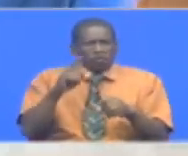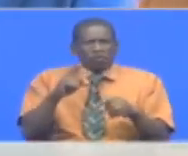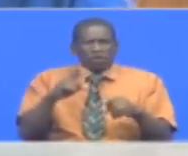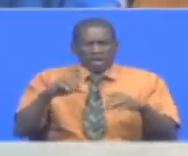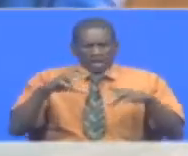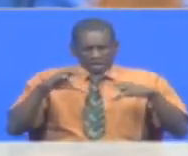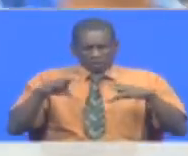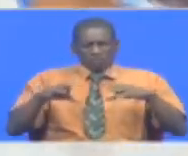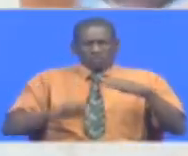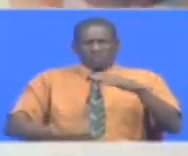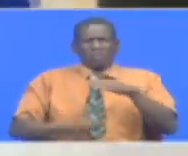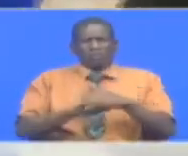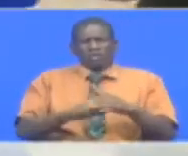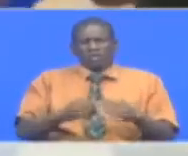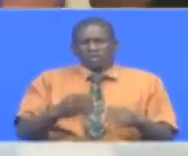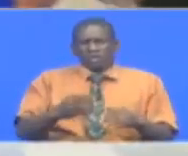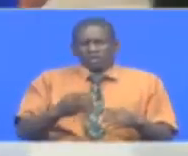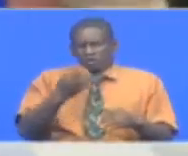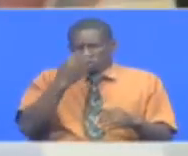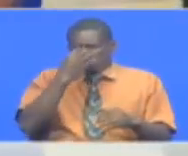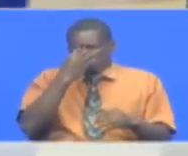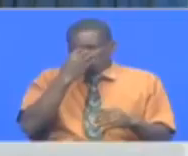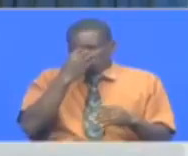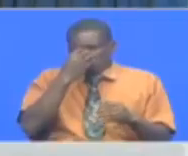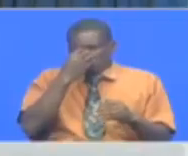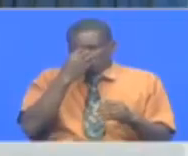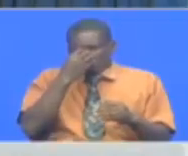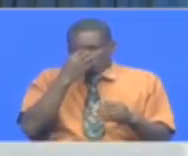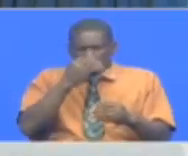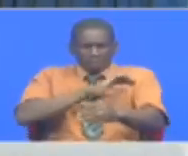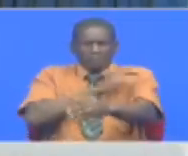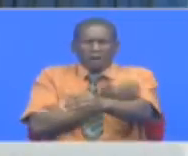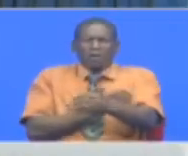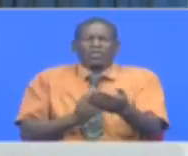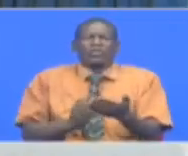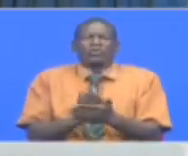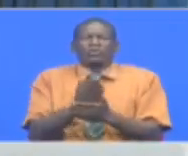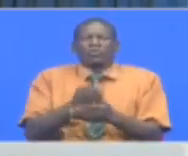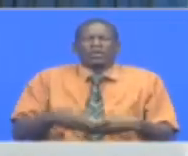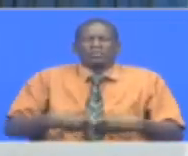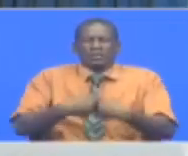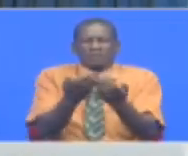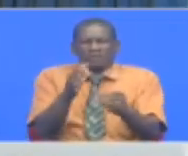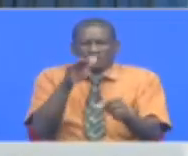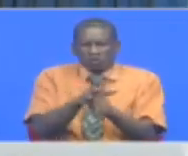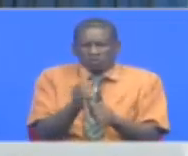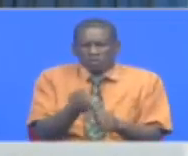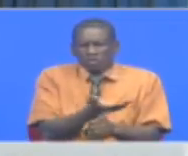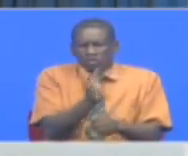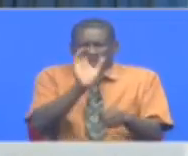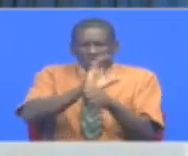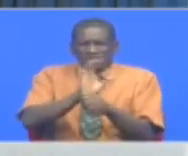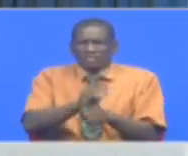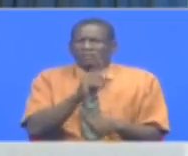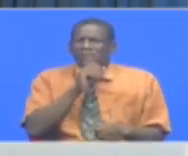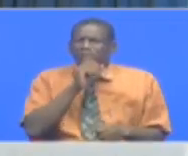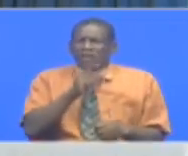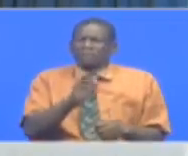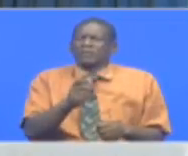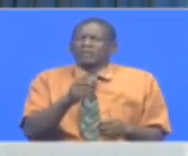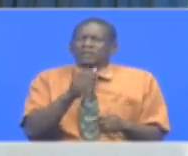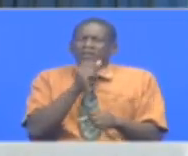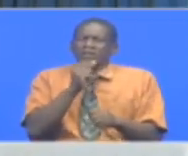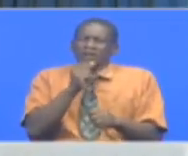power games induced with loads of money. The main problem, as I see it, is that these churches have been silenced by,